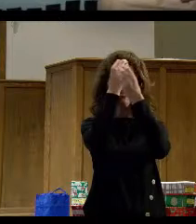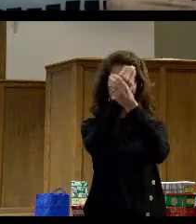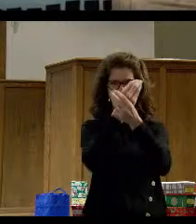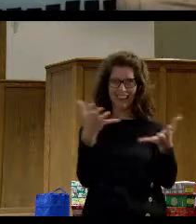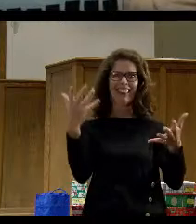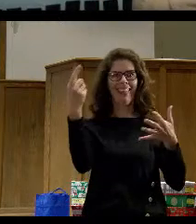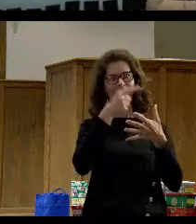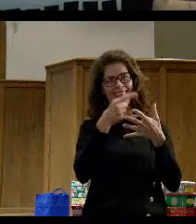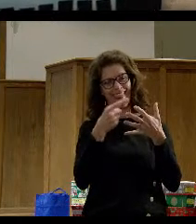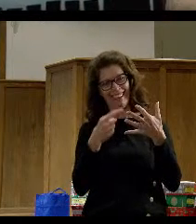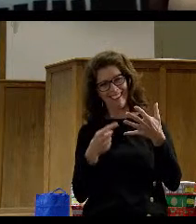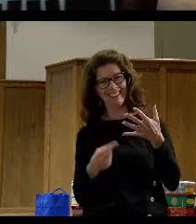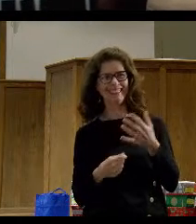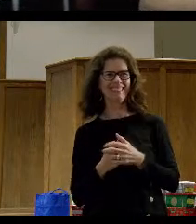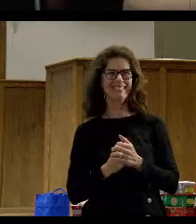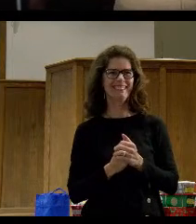at